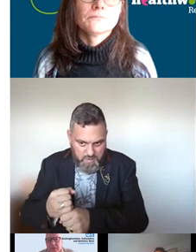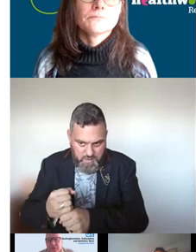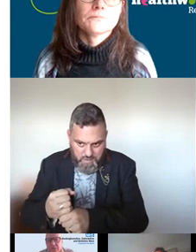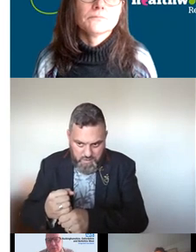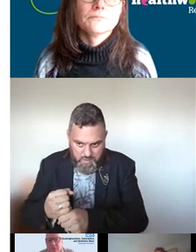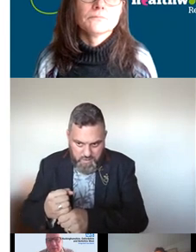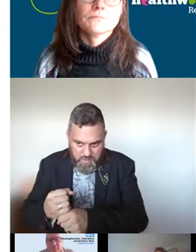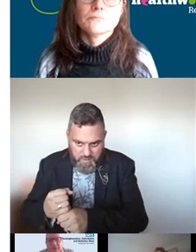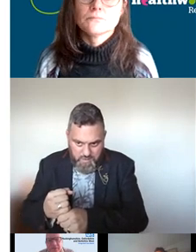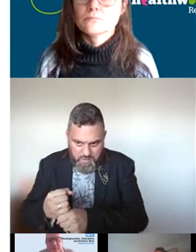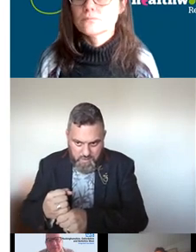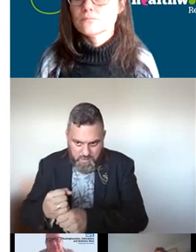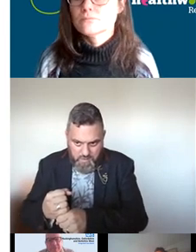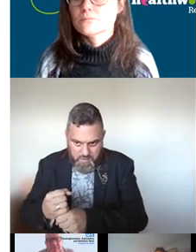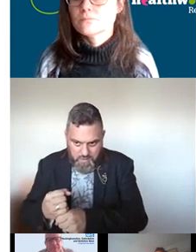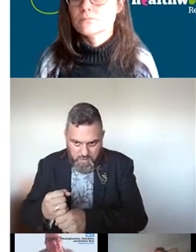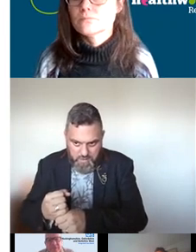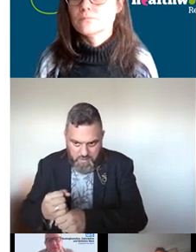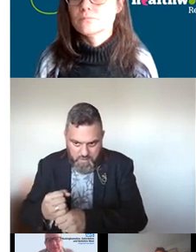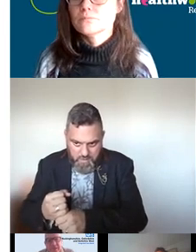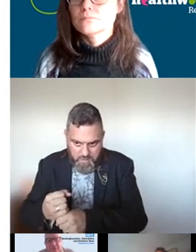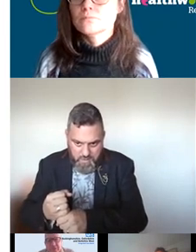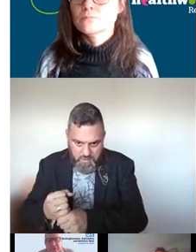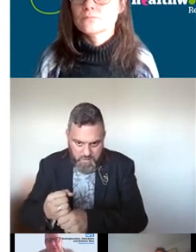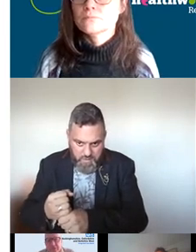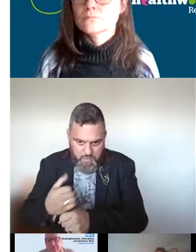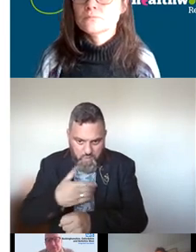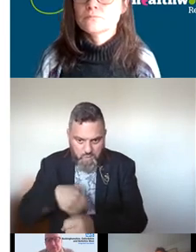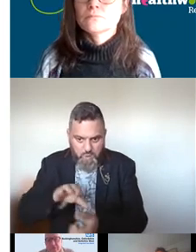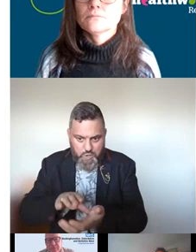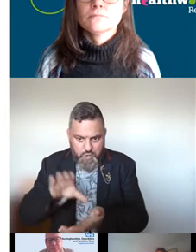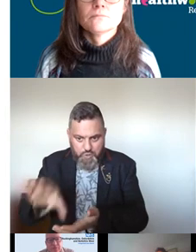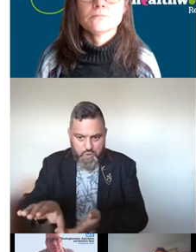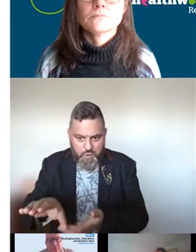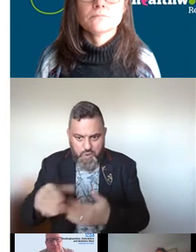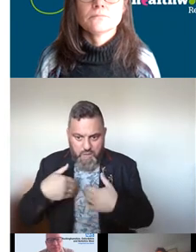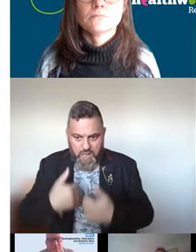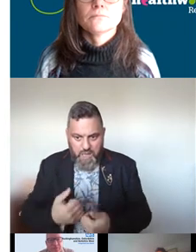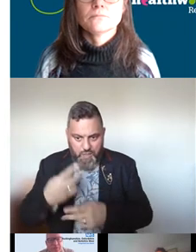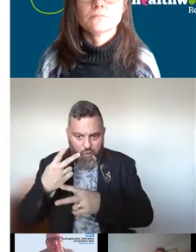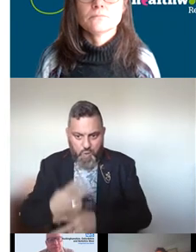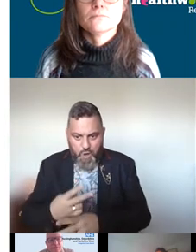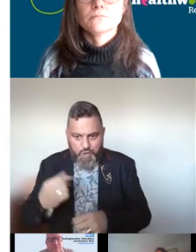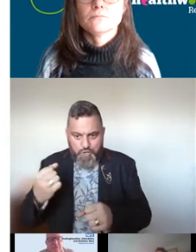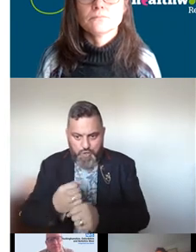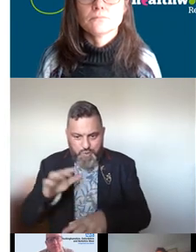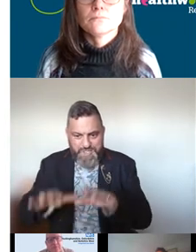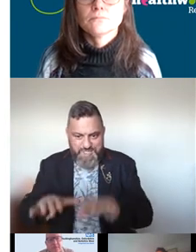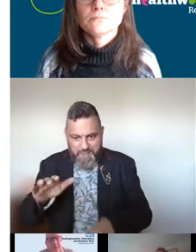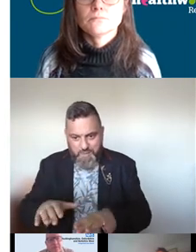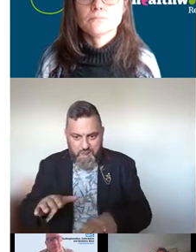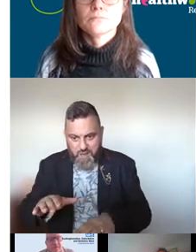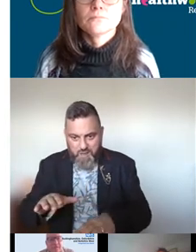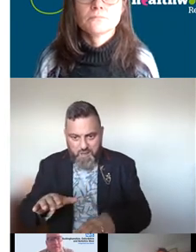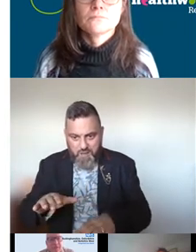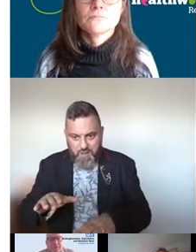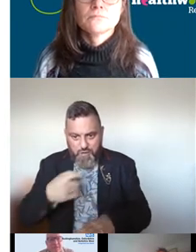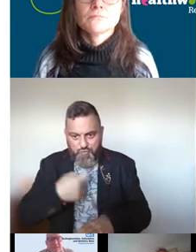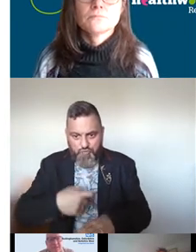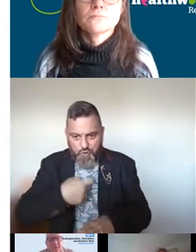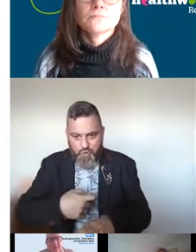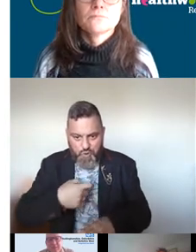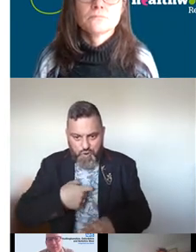we are looking to fund health watches across the system to perform a similar role.